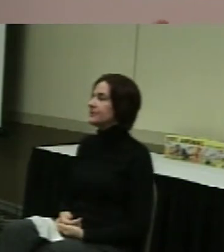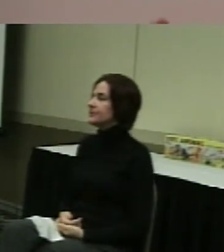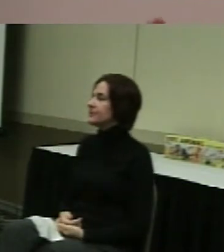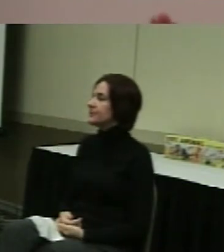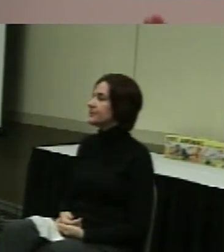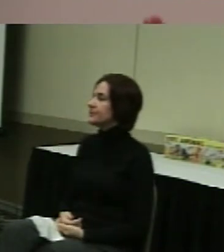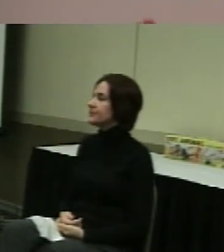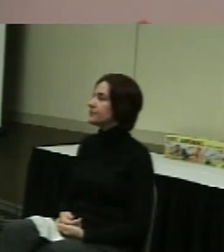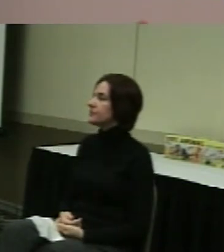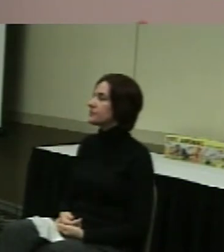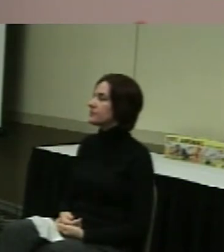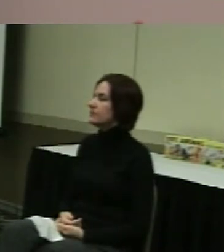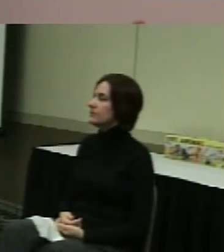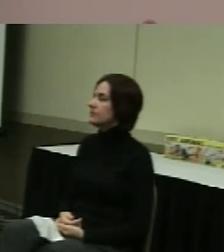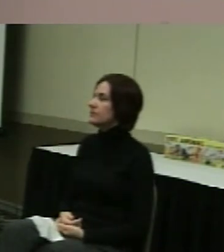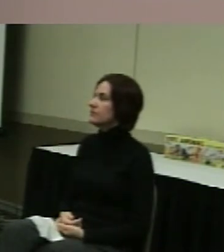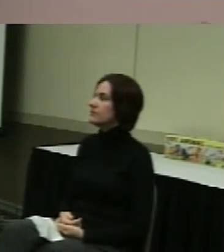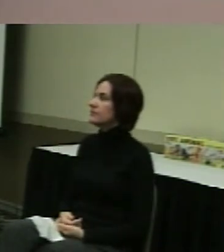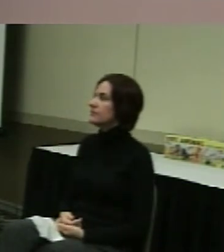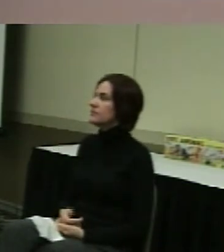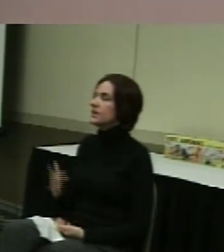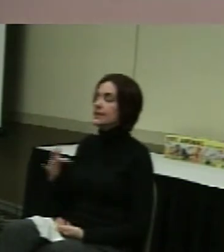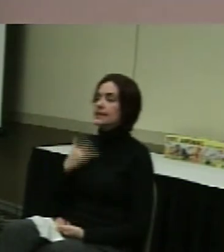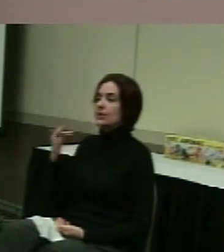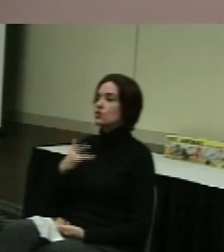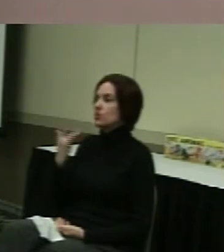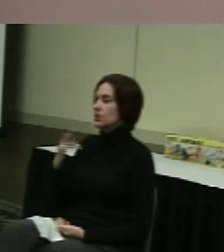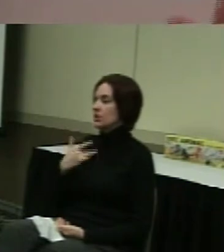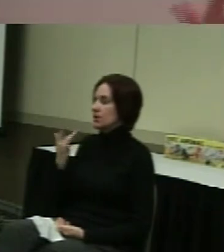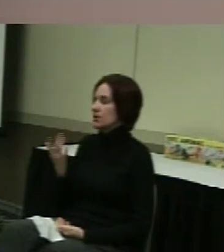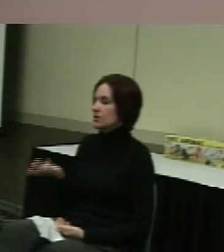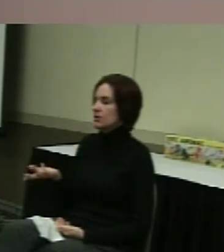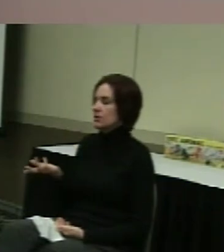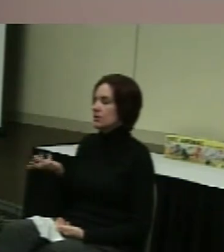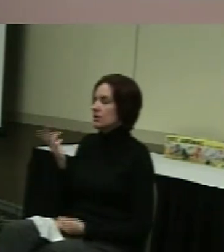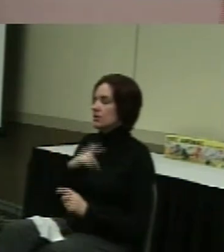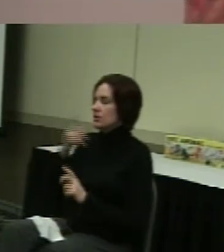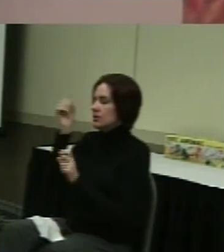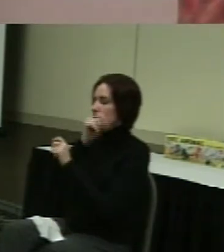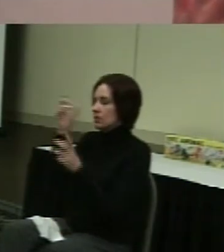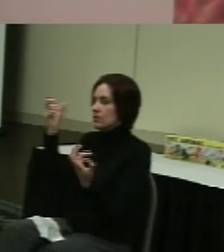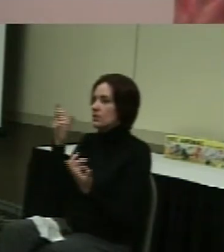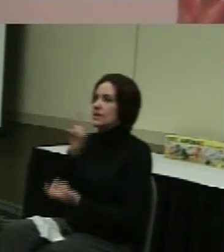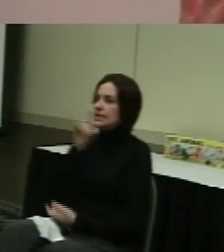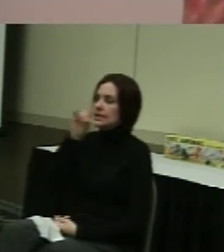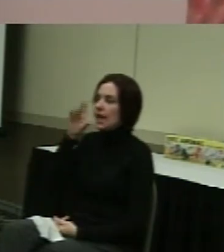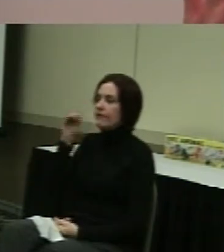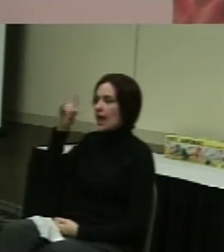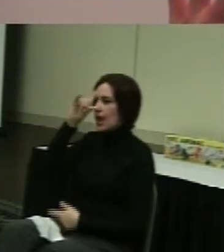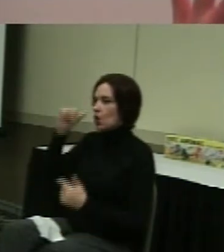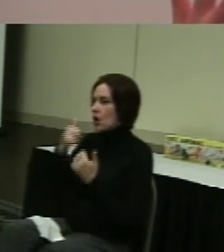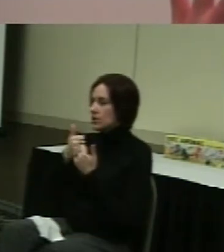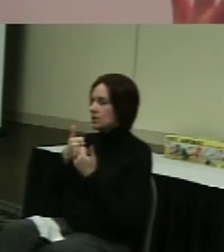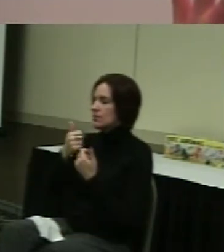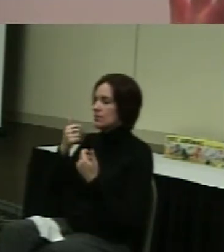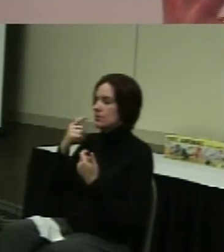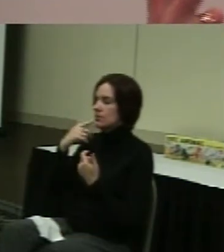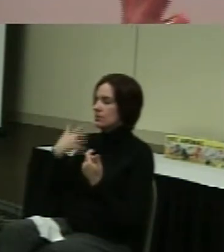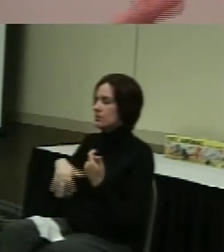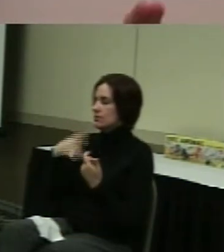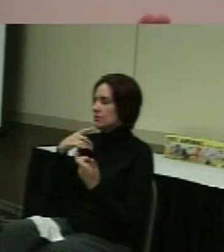You know, sensory. Just imagine the combination of deafness and autism. Amazing